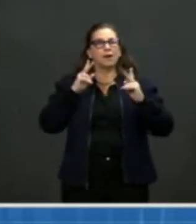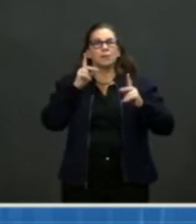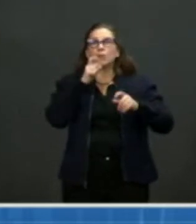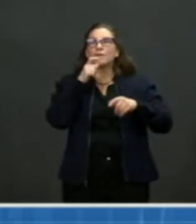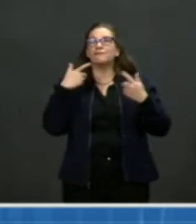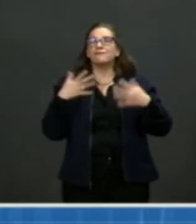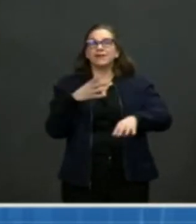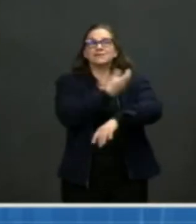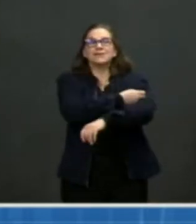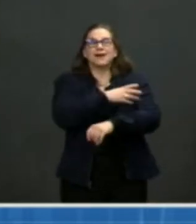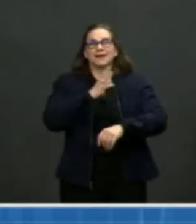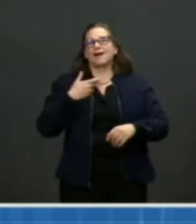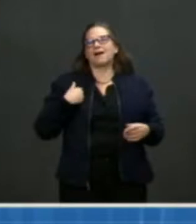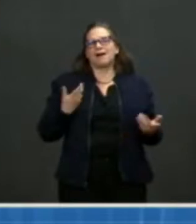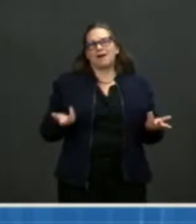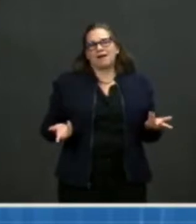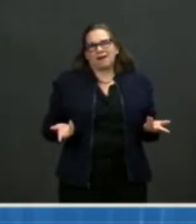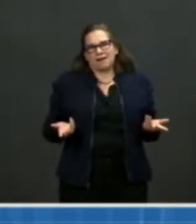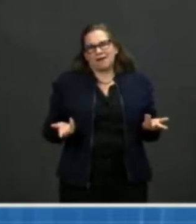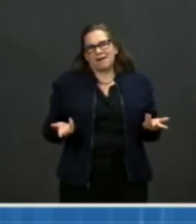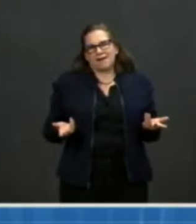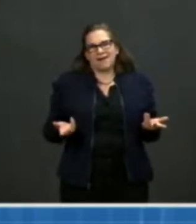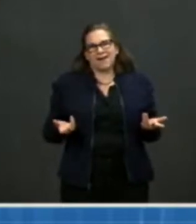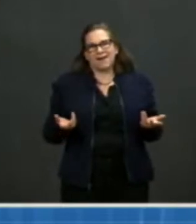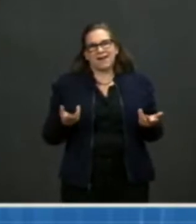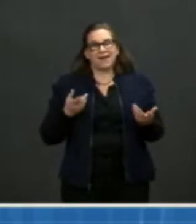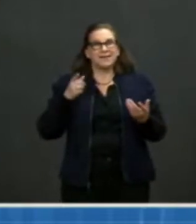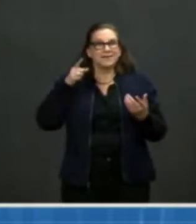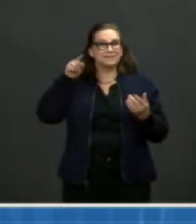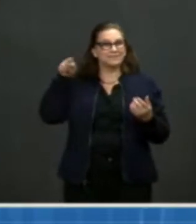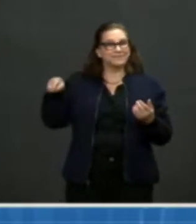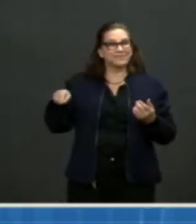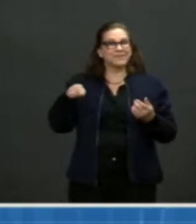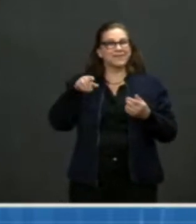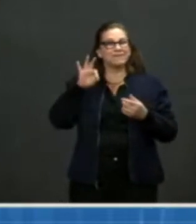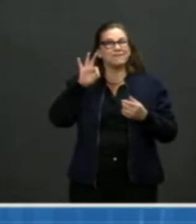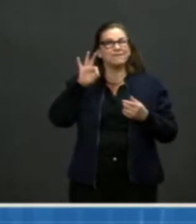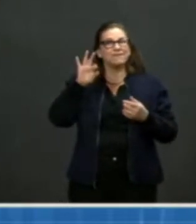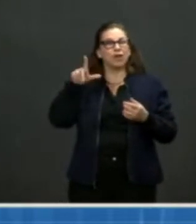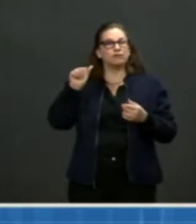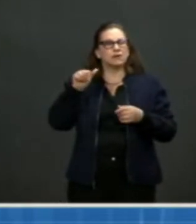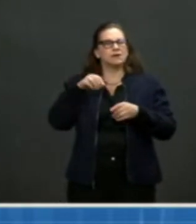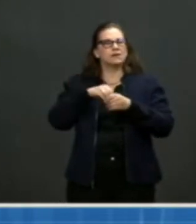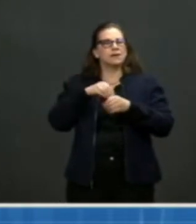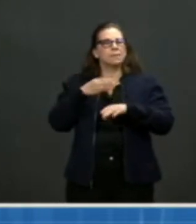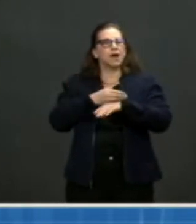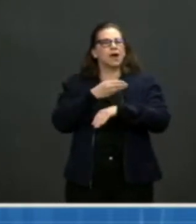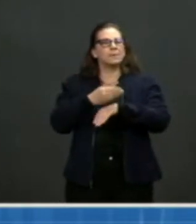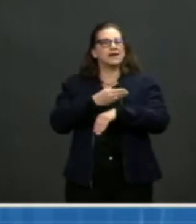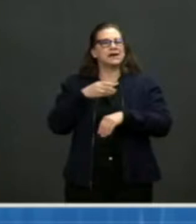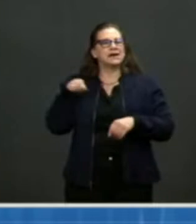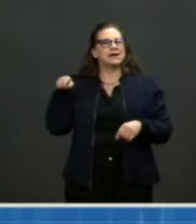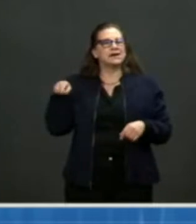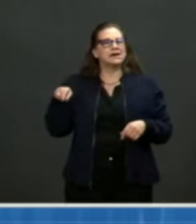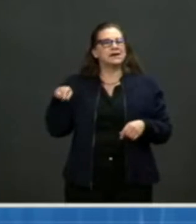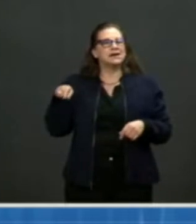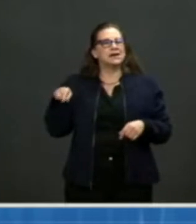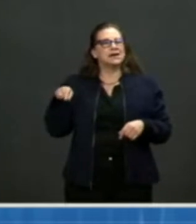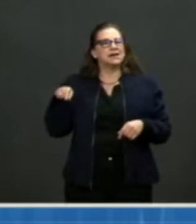whole bunch of vaccinated people, but I could be wrong. But maybe you want to address that one. Yeah, You